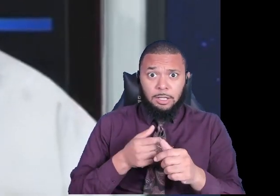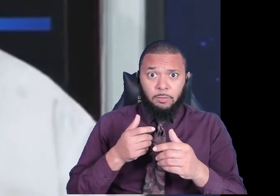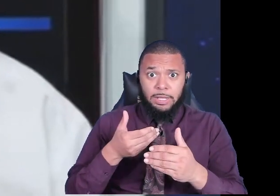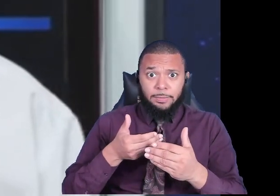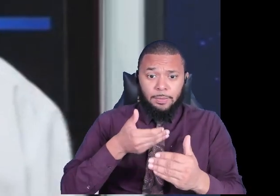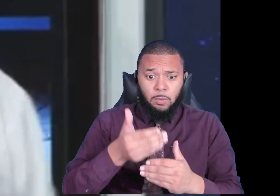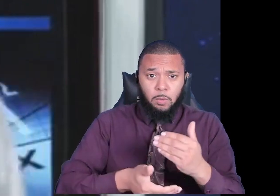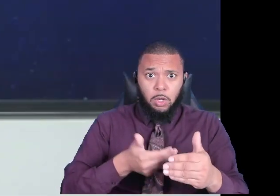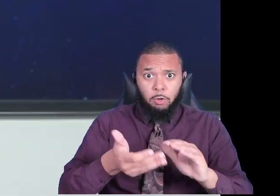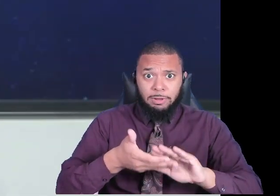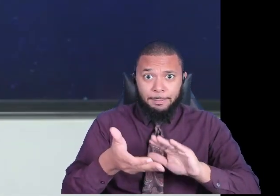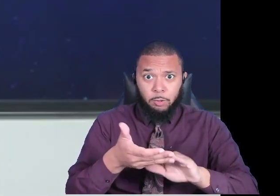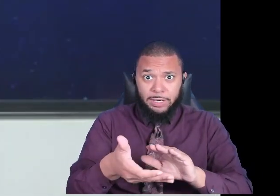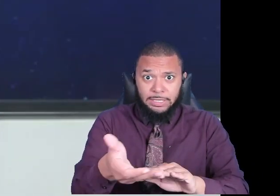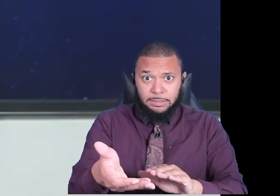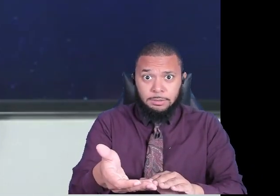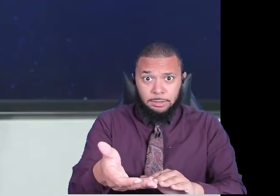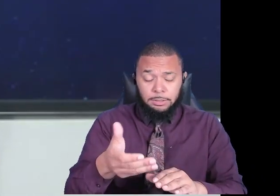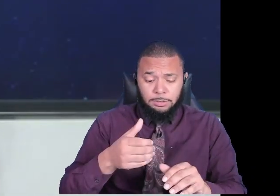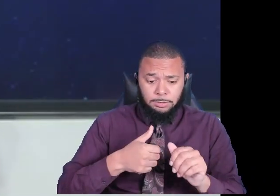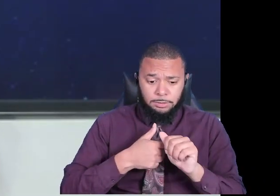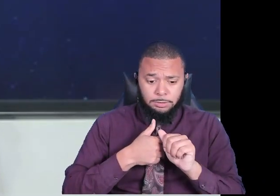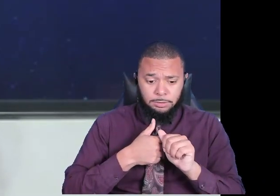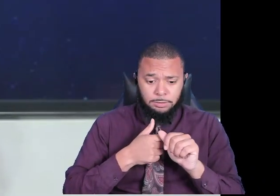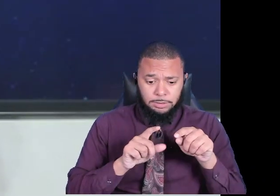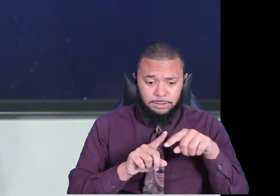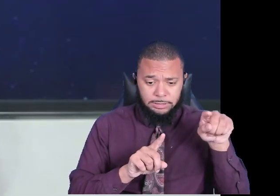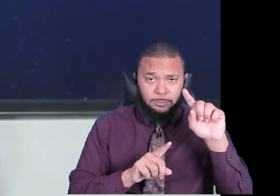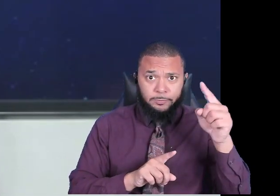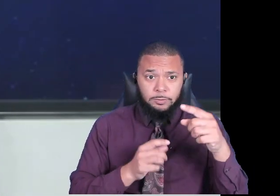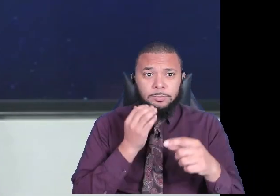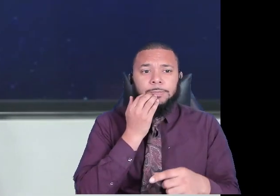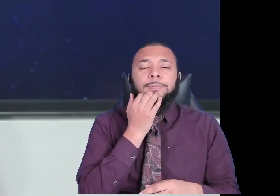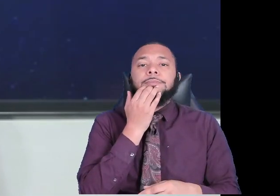in mind. According to our order of operations,